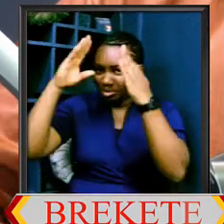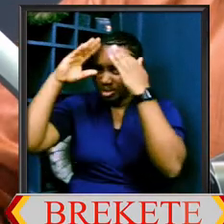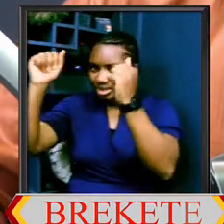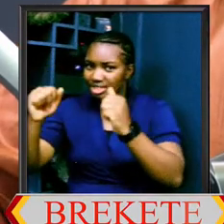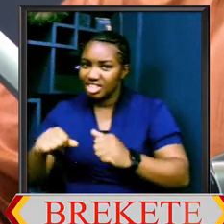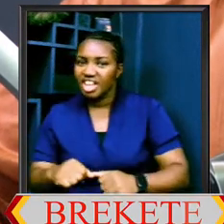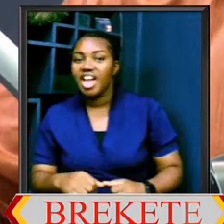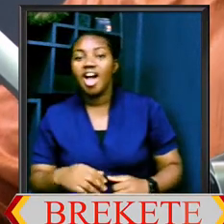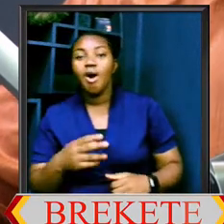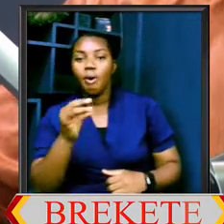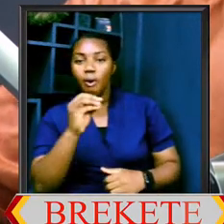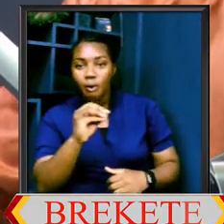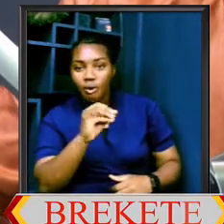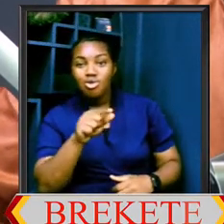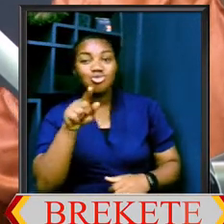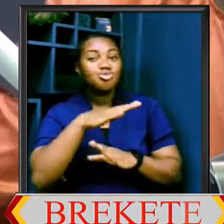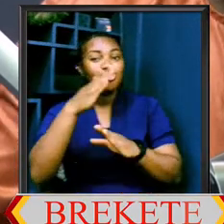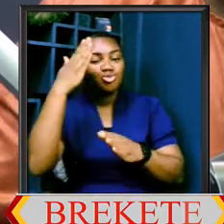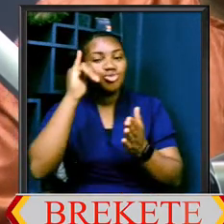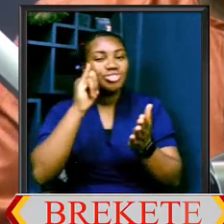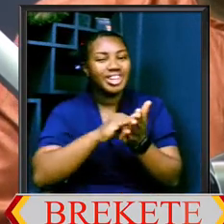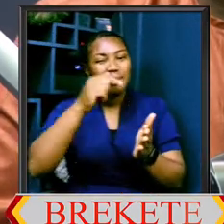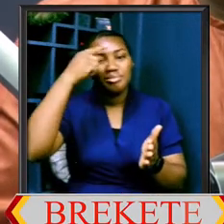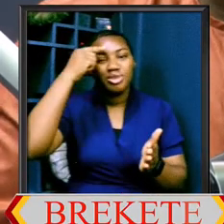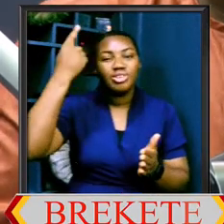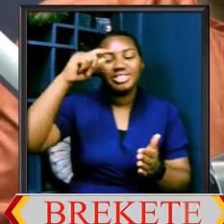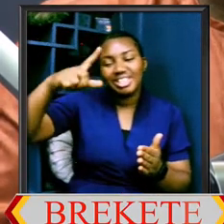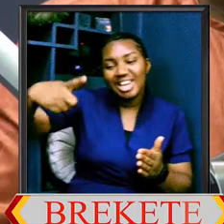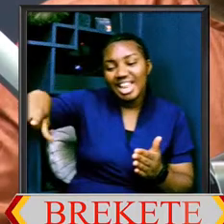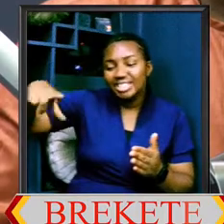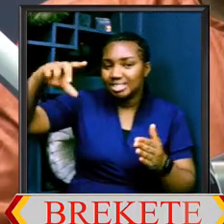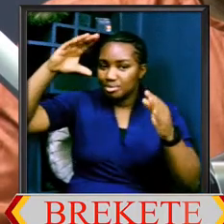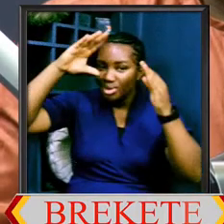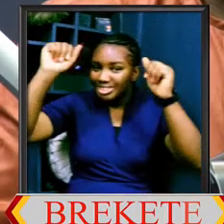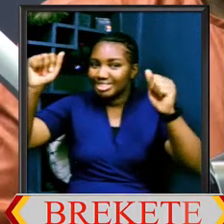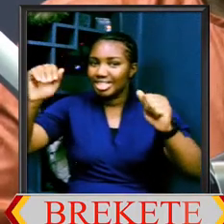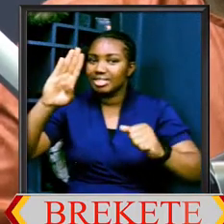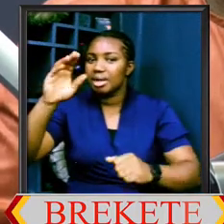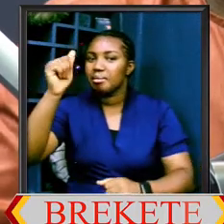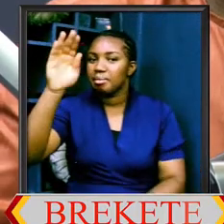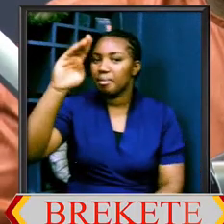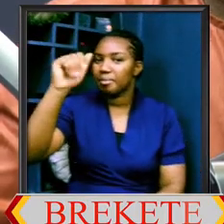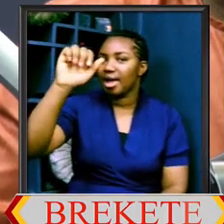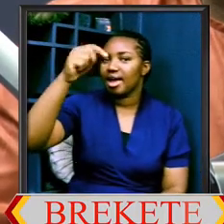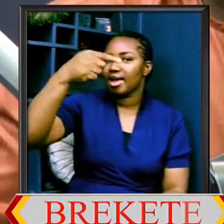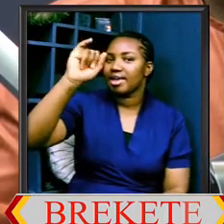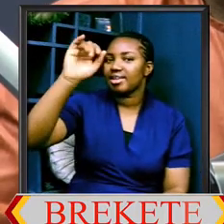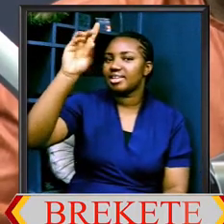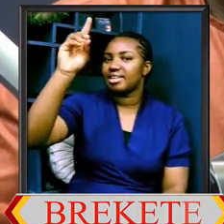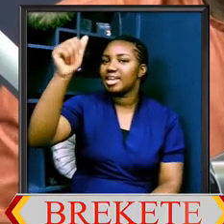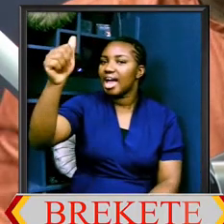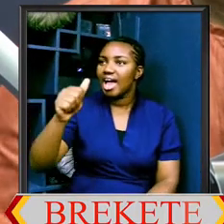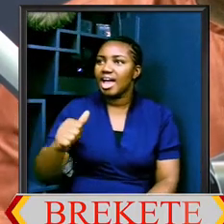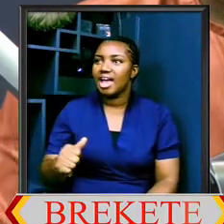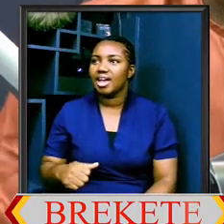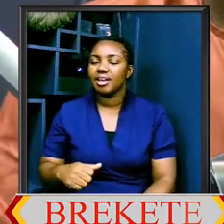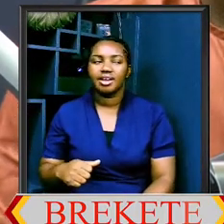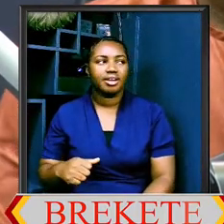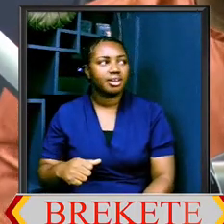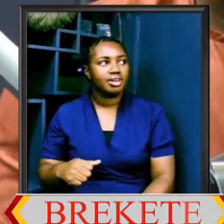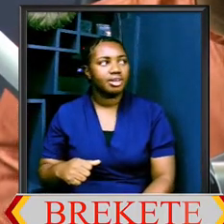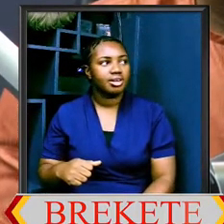now because the late president Mehula, waiting being full name. Babangida, waiting. Shehu